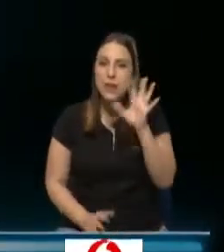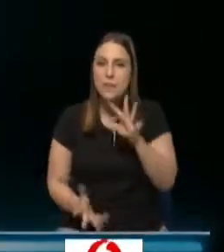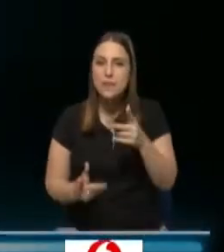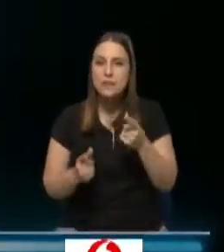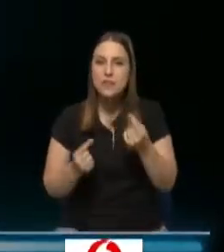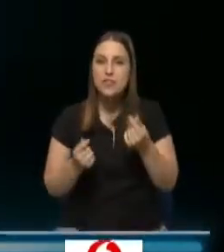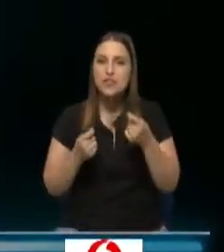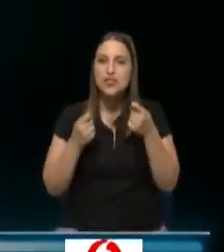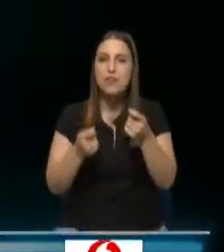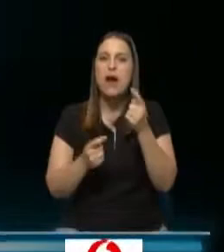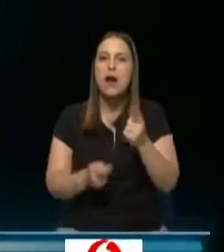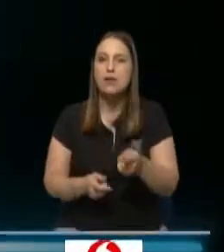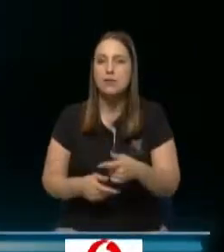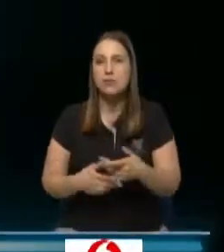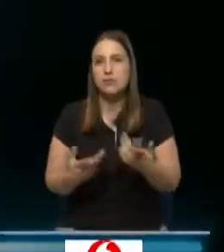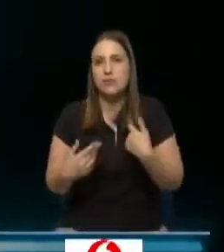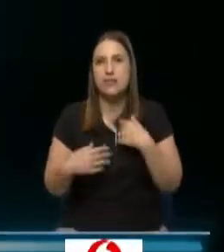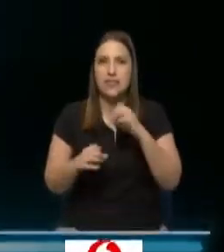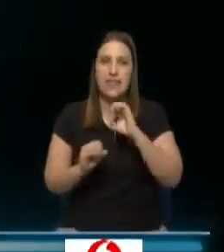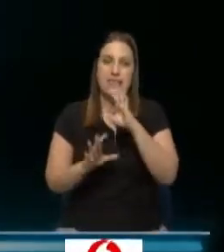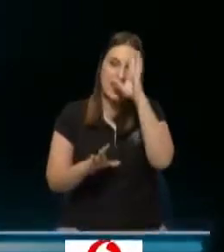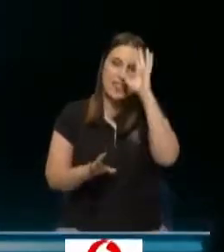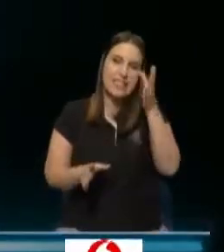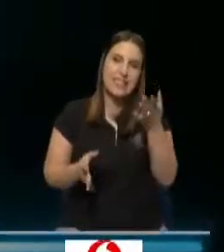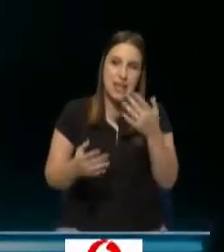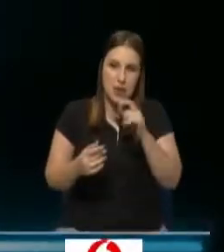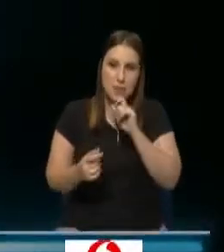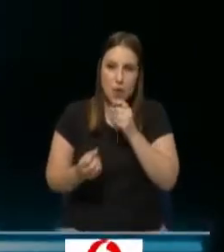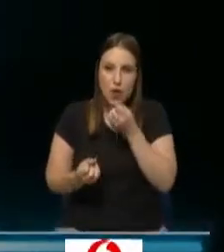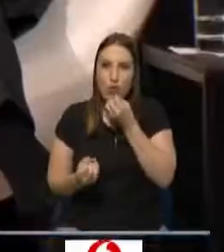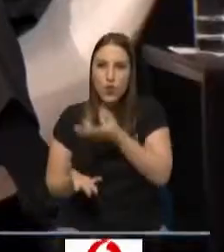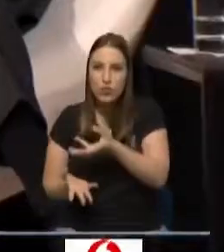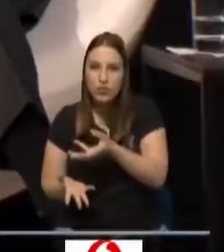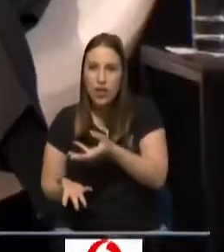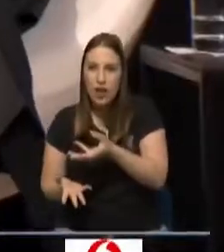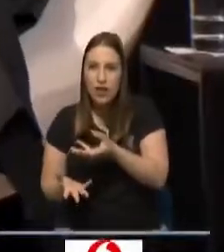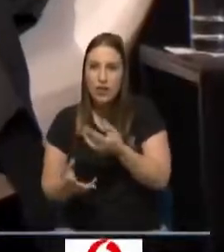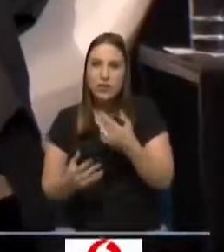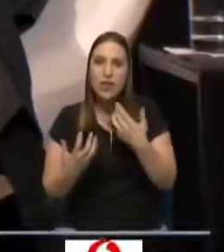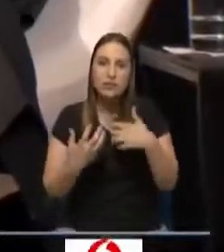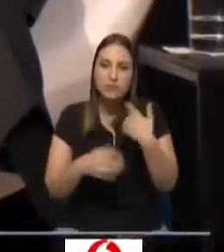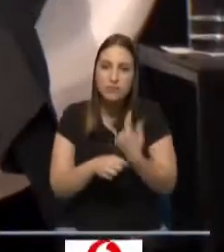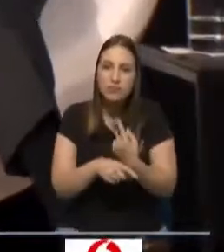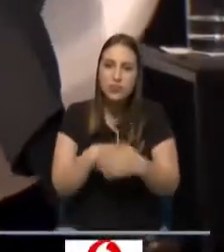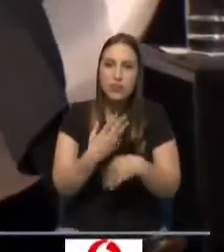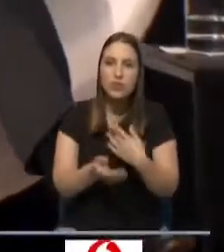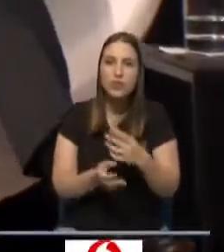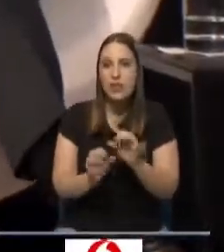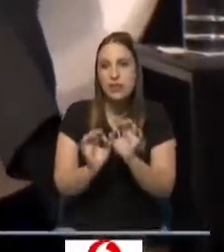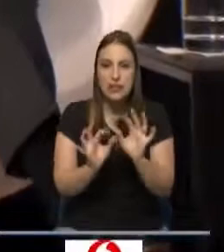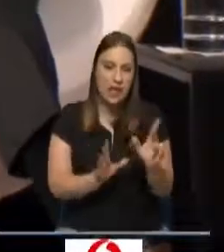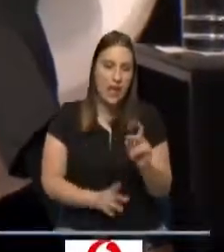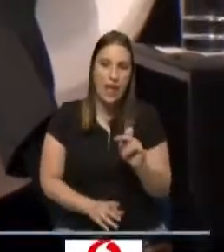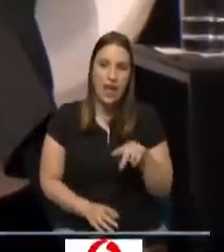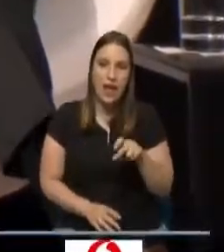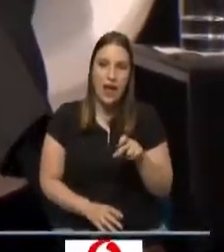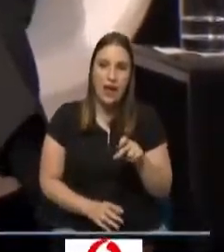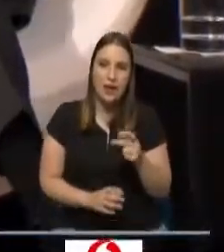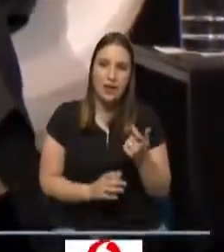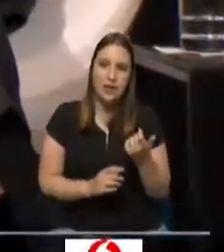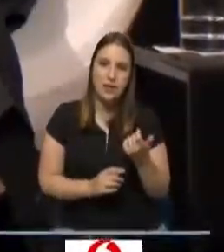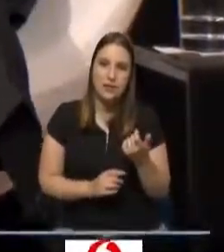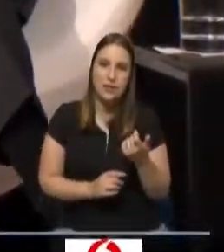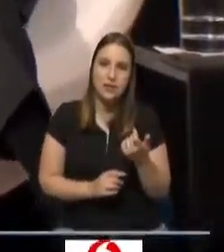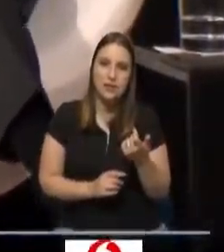Vodafone, have you got any idea of the investment that's going to be made? Well, it would be terrible if I didn't know, but